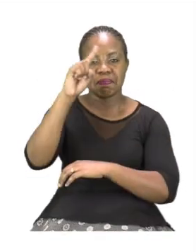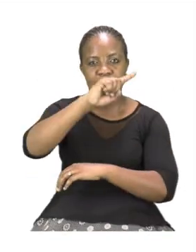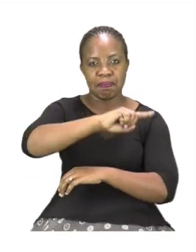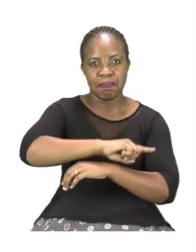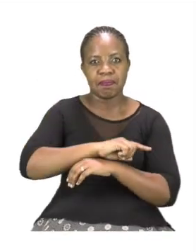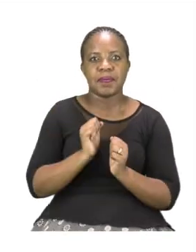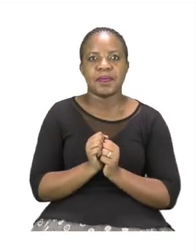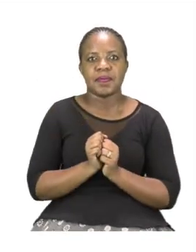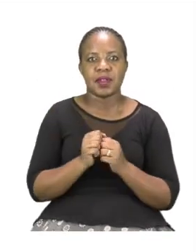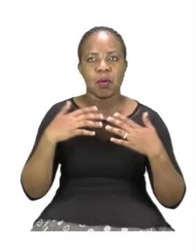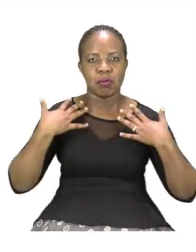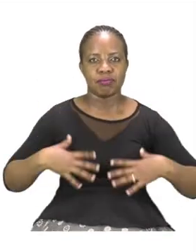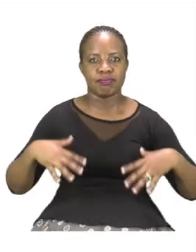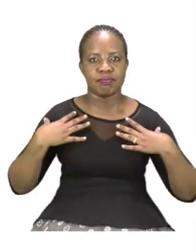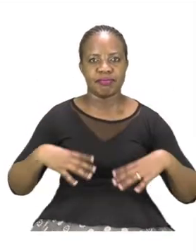attire,